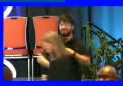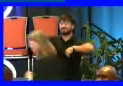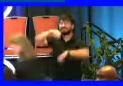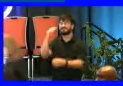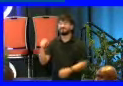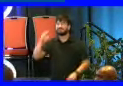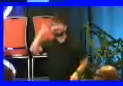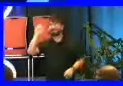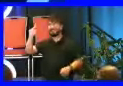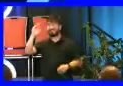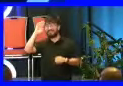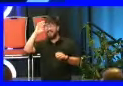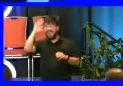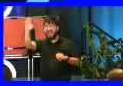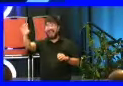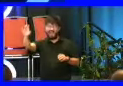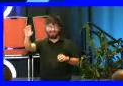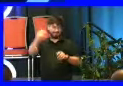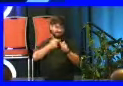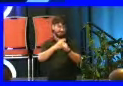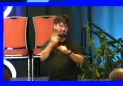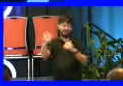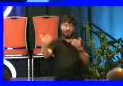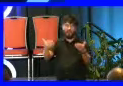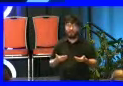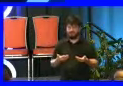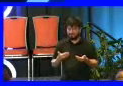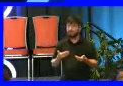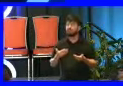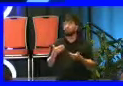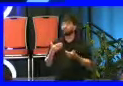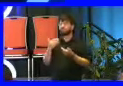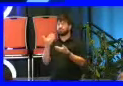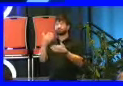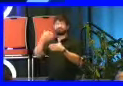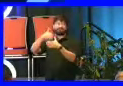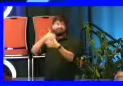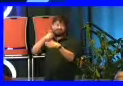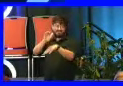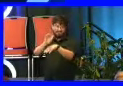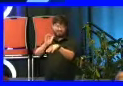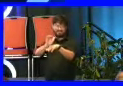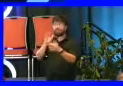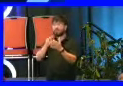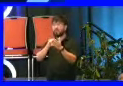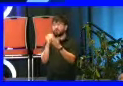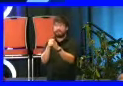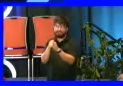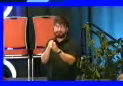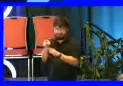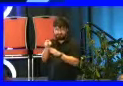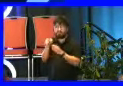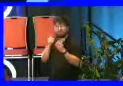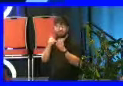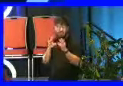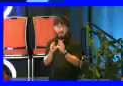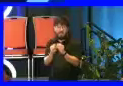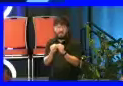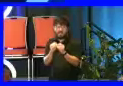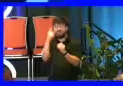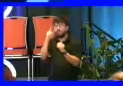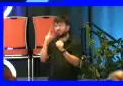Okay, hi everyone, and welcome to our mid-afternoon learning track session for data strategies. It's a treat